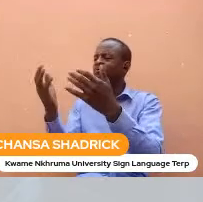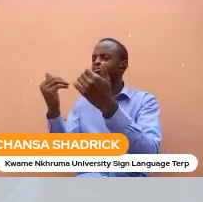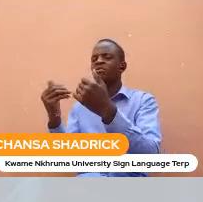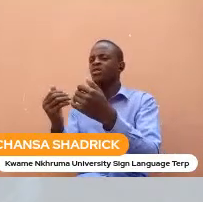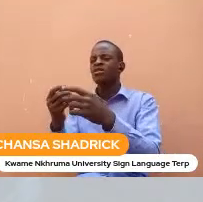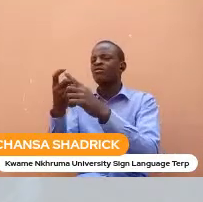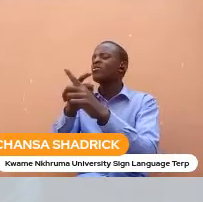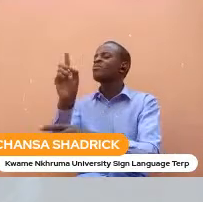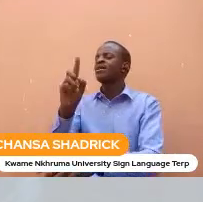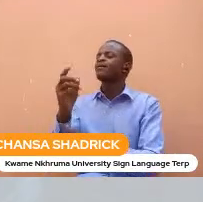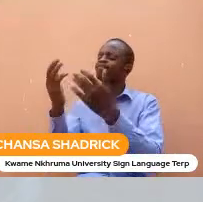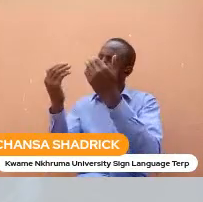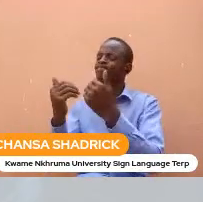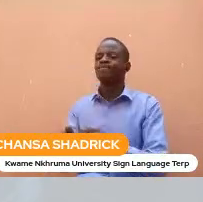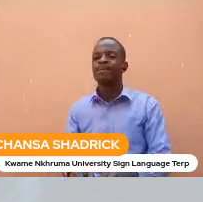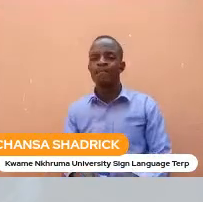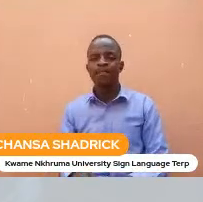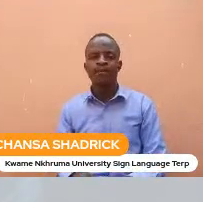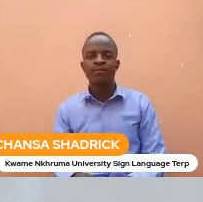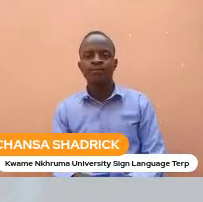from.